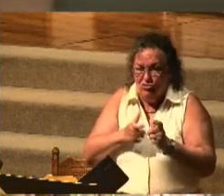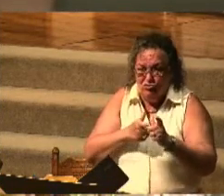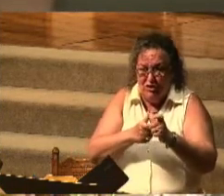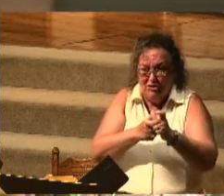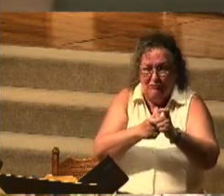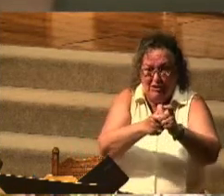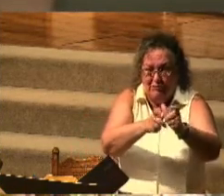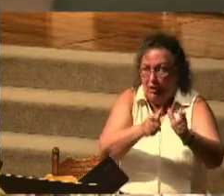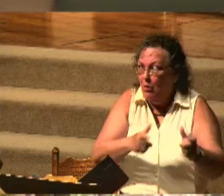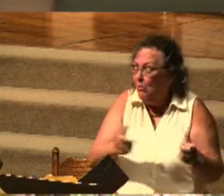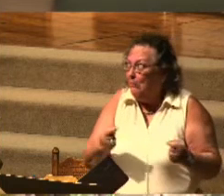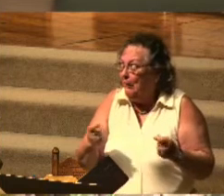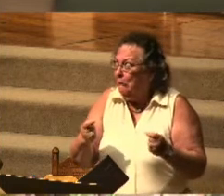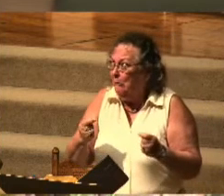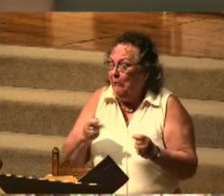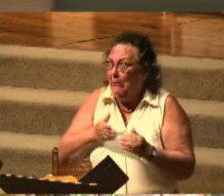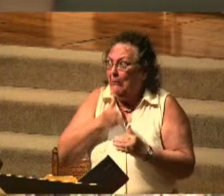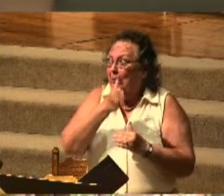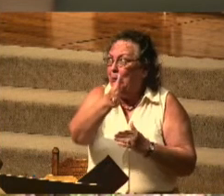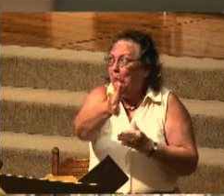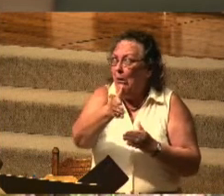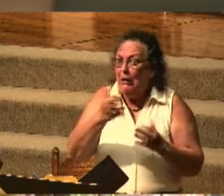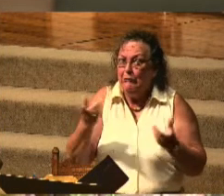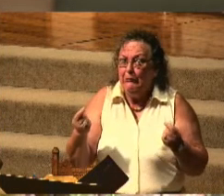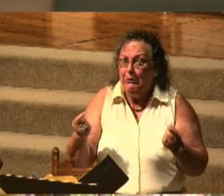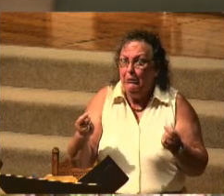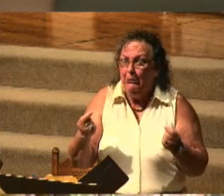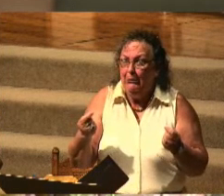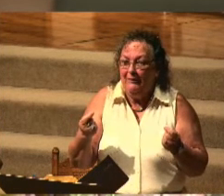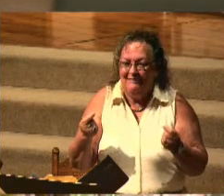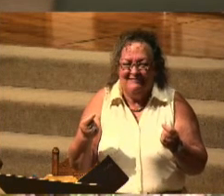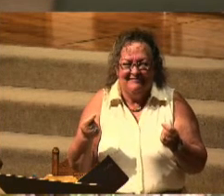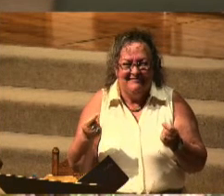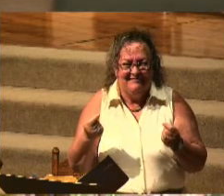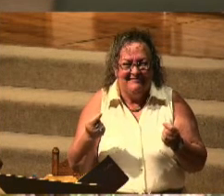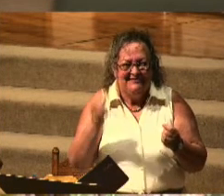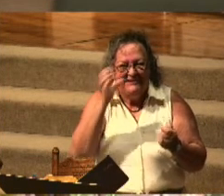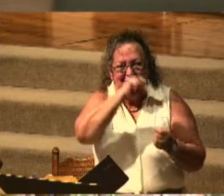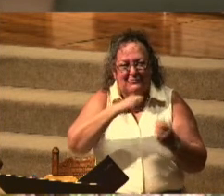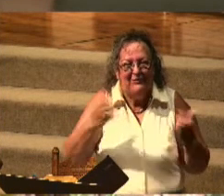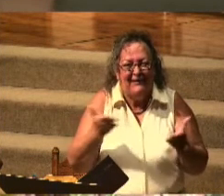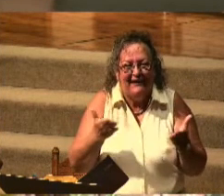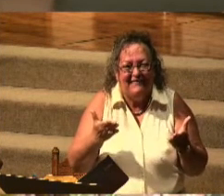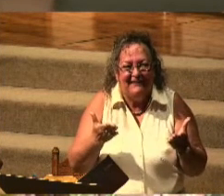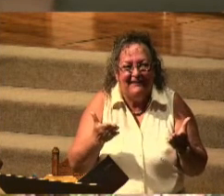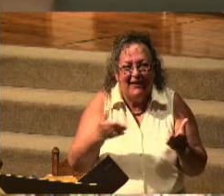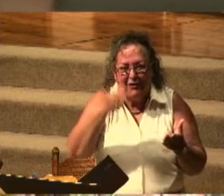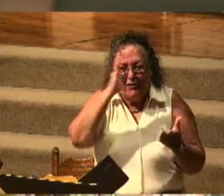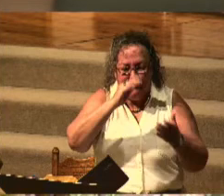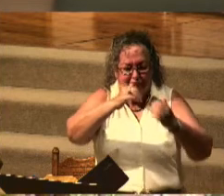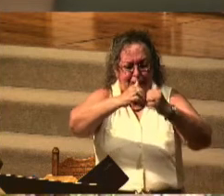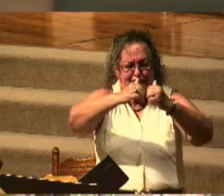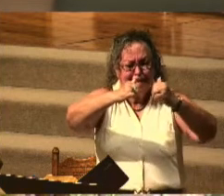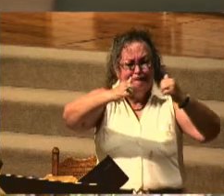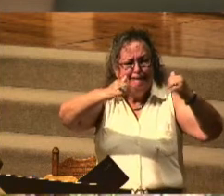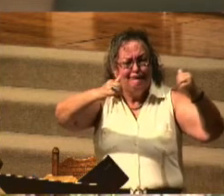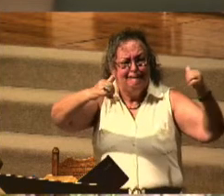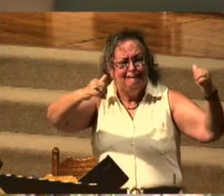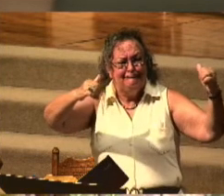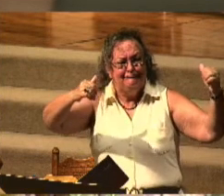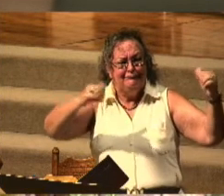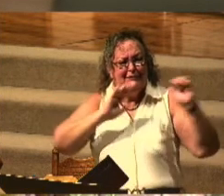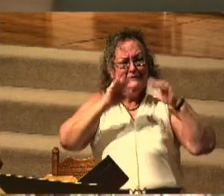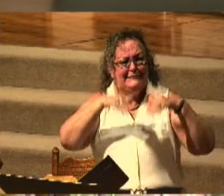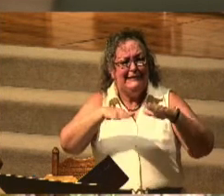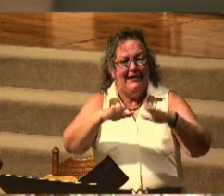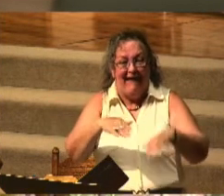what you're going to do. How are you going to get across? Well, guess what? God just parted the Red Sea. I like